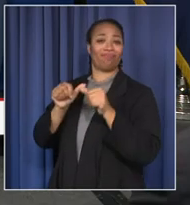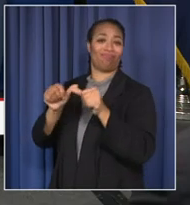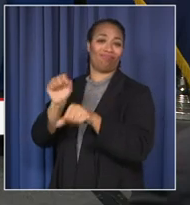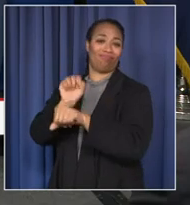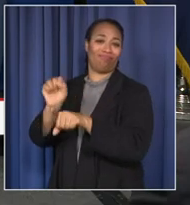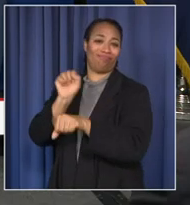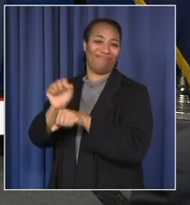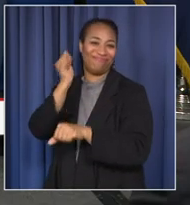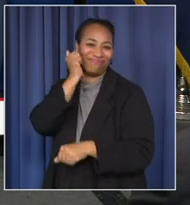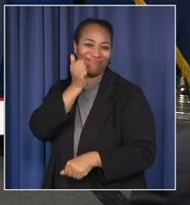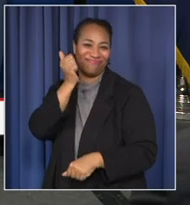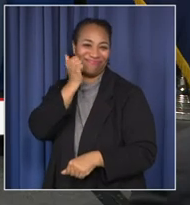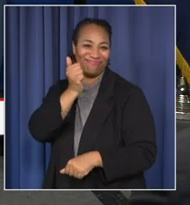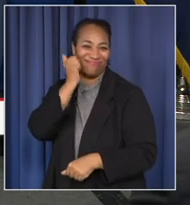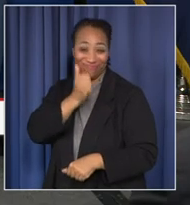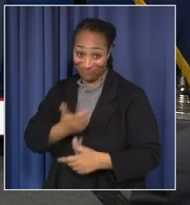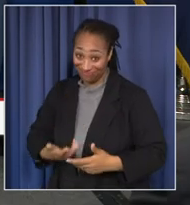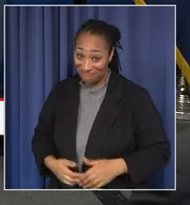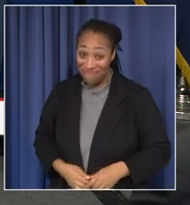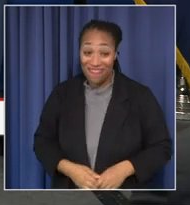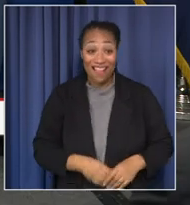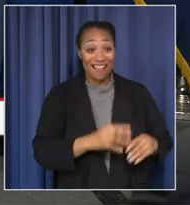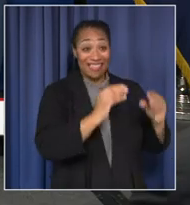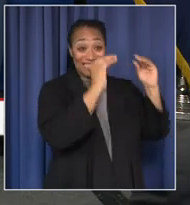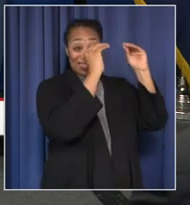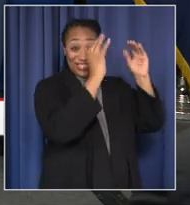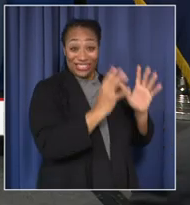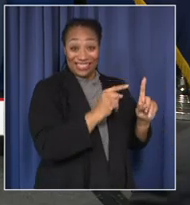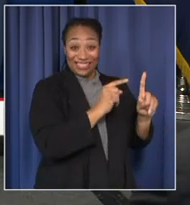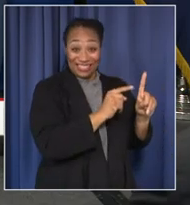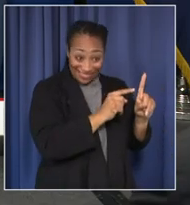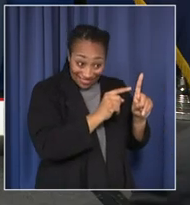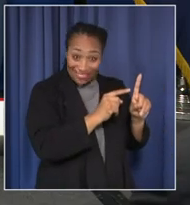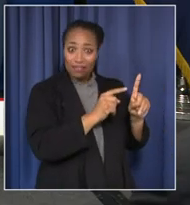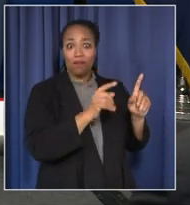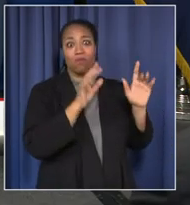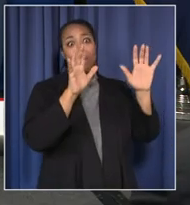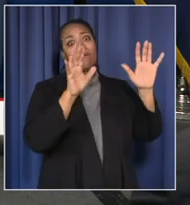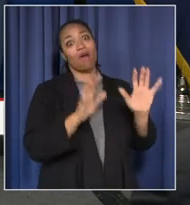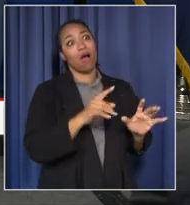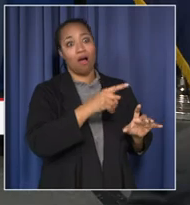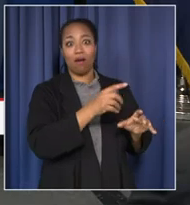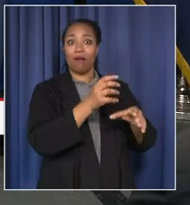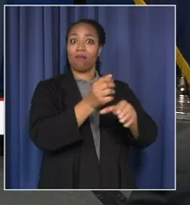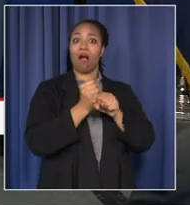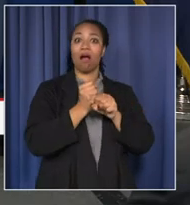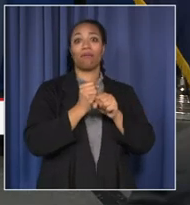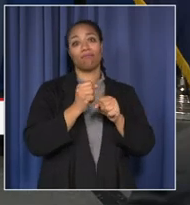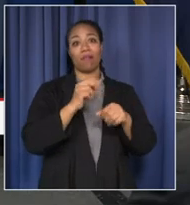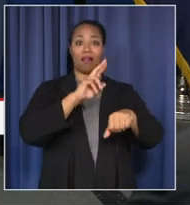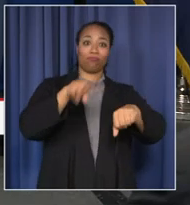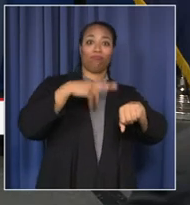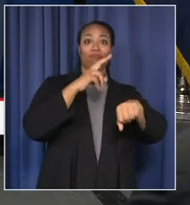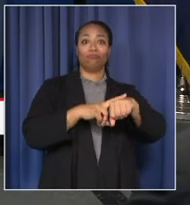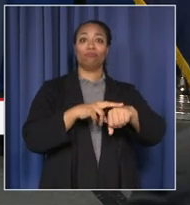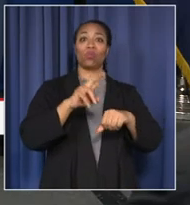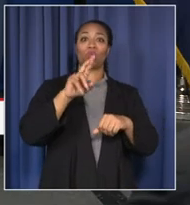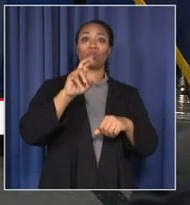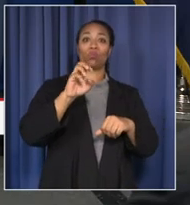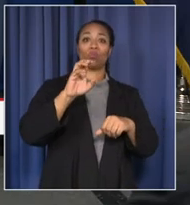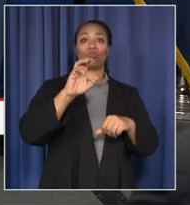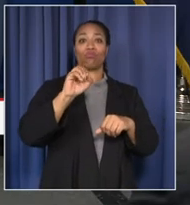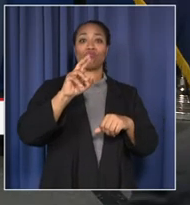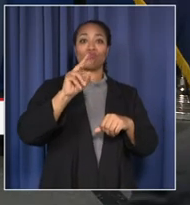kind of the national report card scores, and we see DC public schools outpacing urban school districts around the country. And those